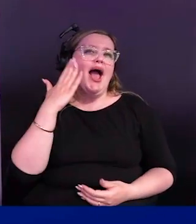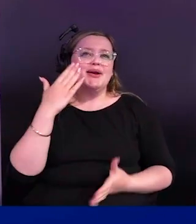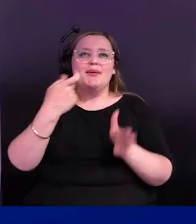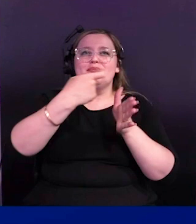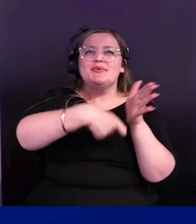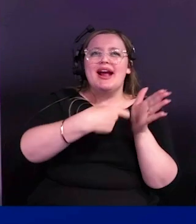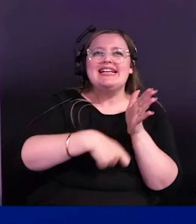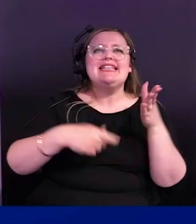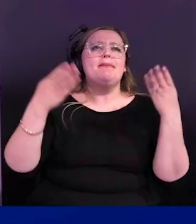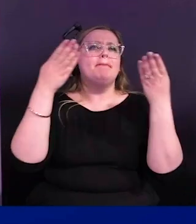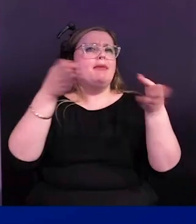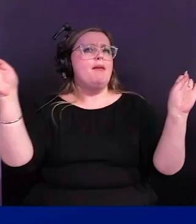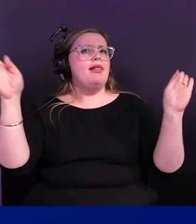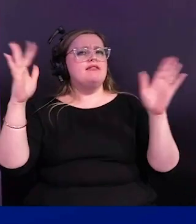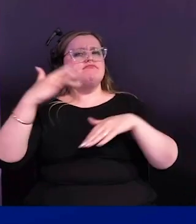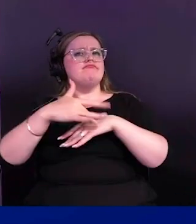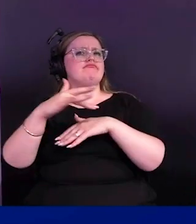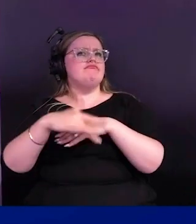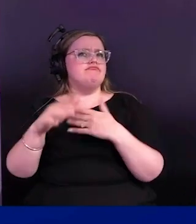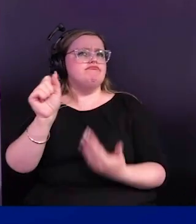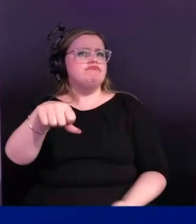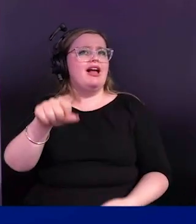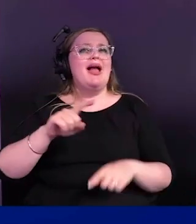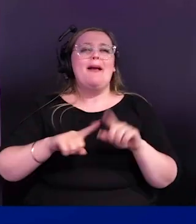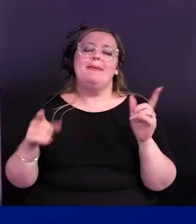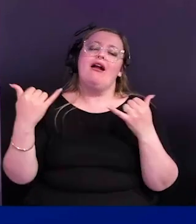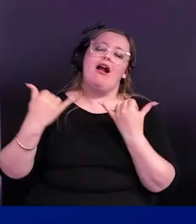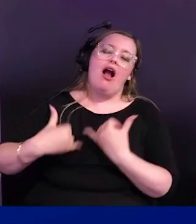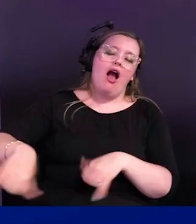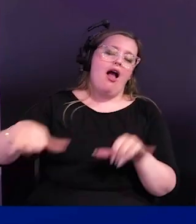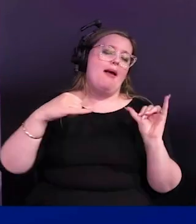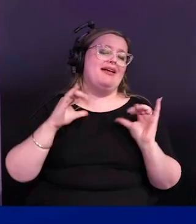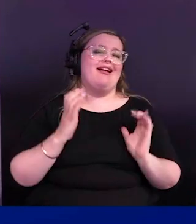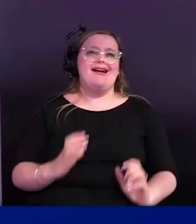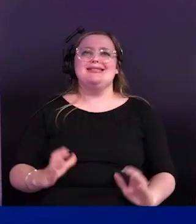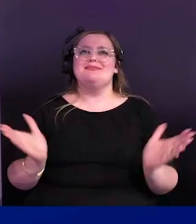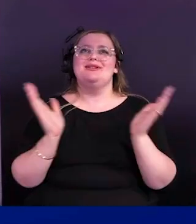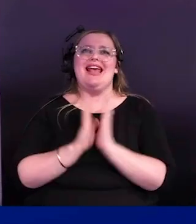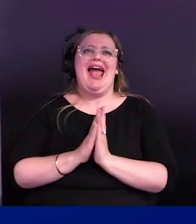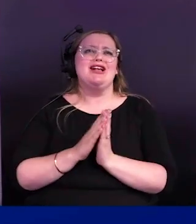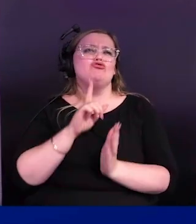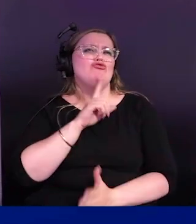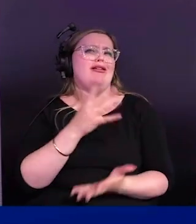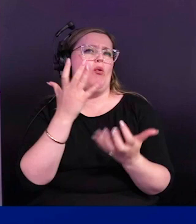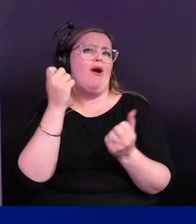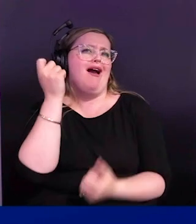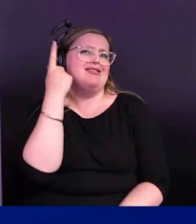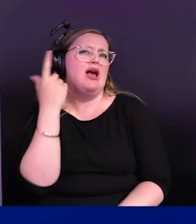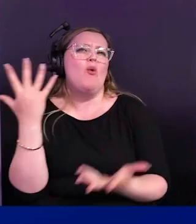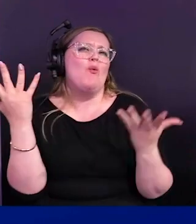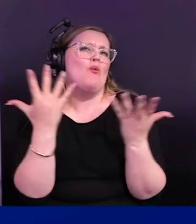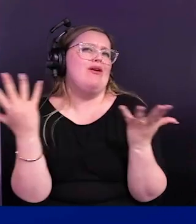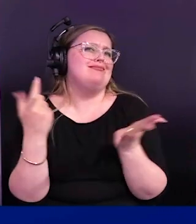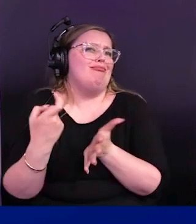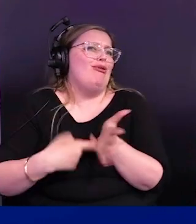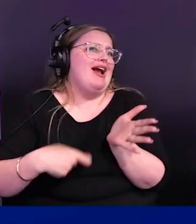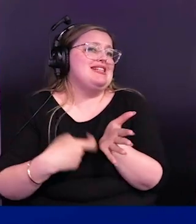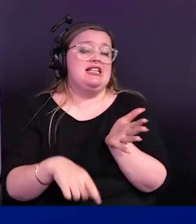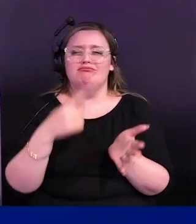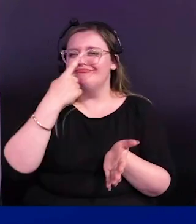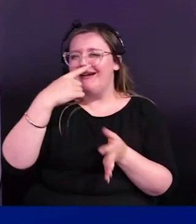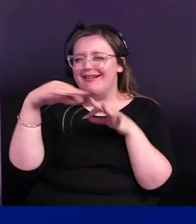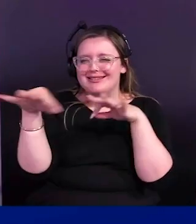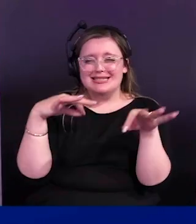is publicly available, but I know it's a common question that customers ask us is really just want to understand how the pricing works. Can you explain